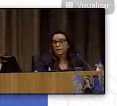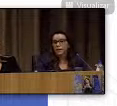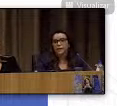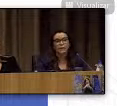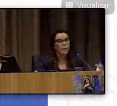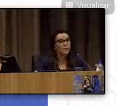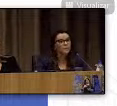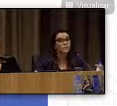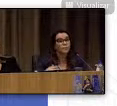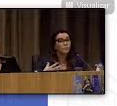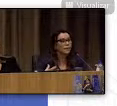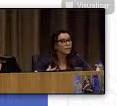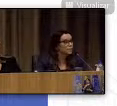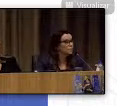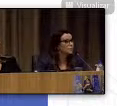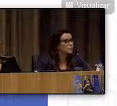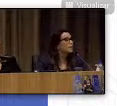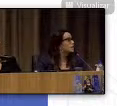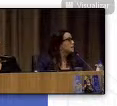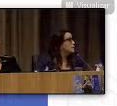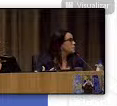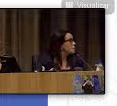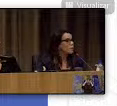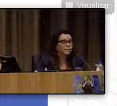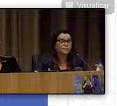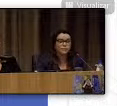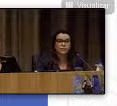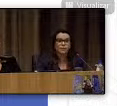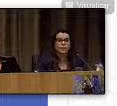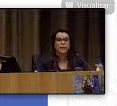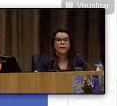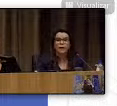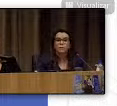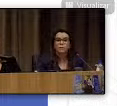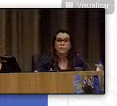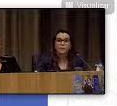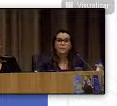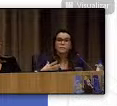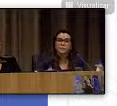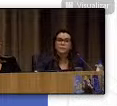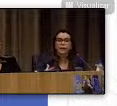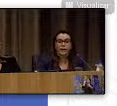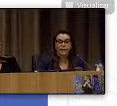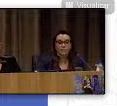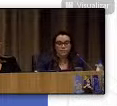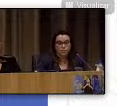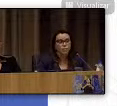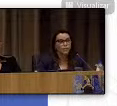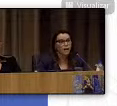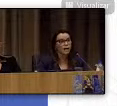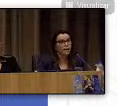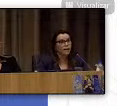and with the public health school. This was very important and valuable, so